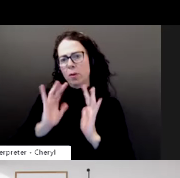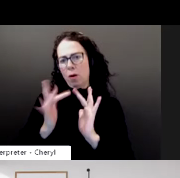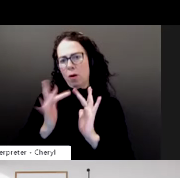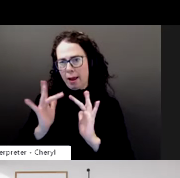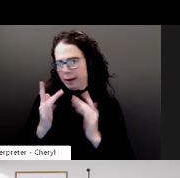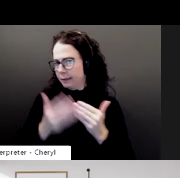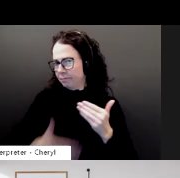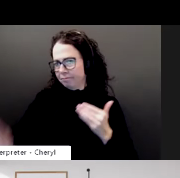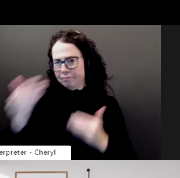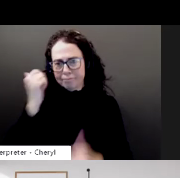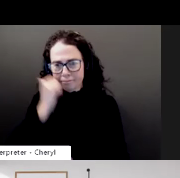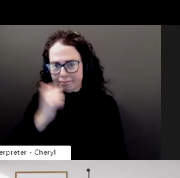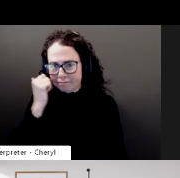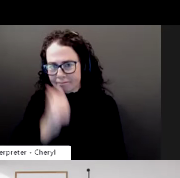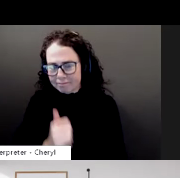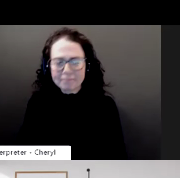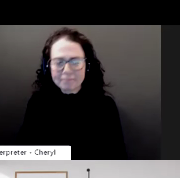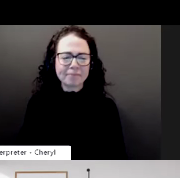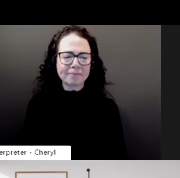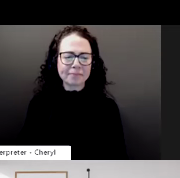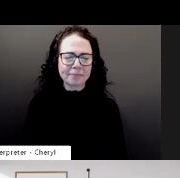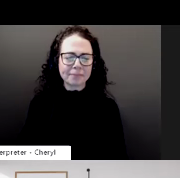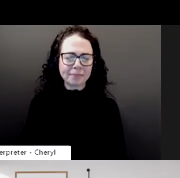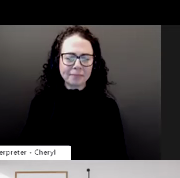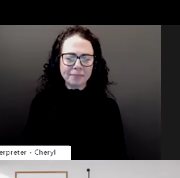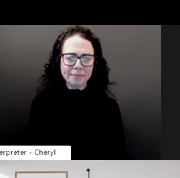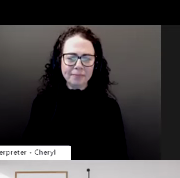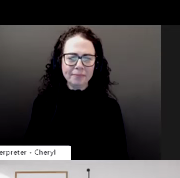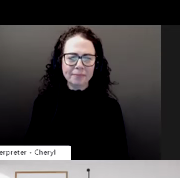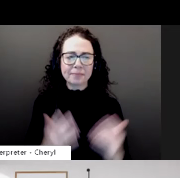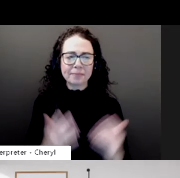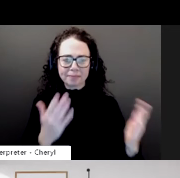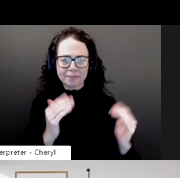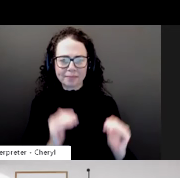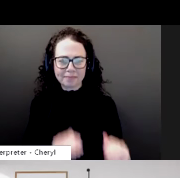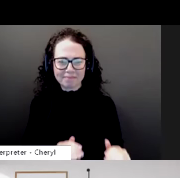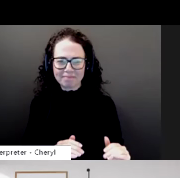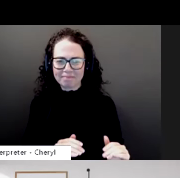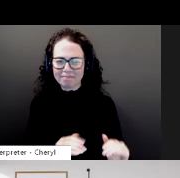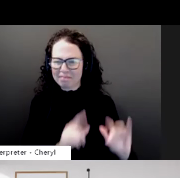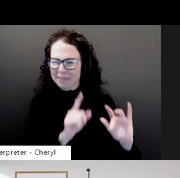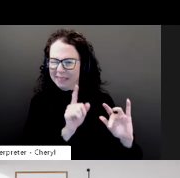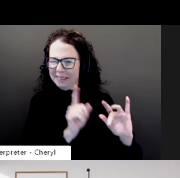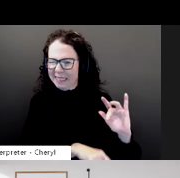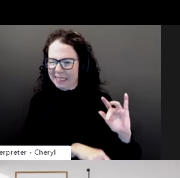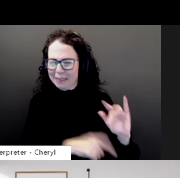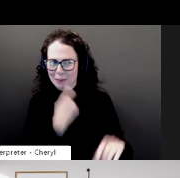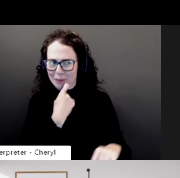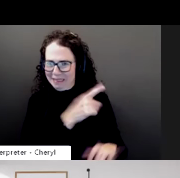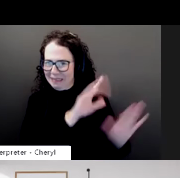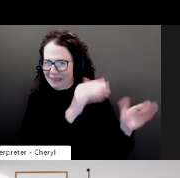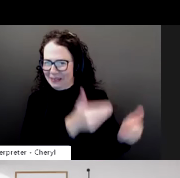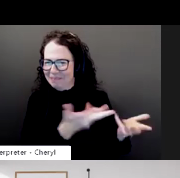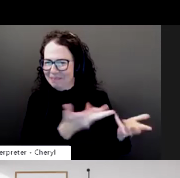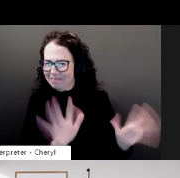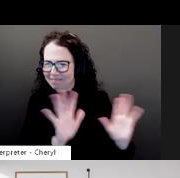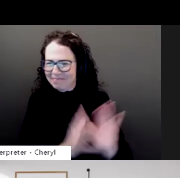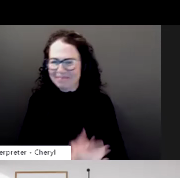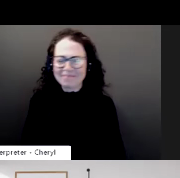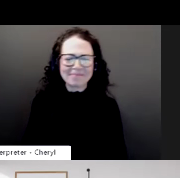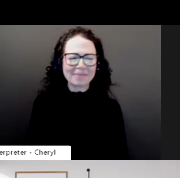So that is us. I'll skip over this one because Benedict did such a lovely introduction. So this